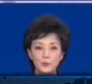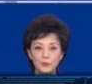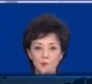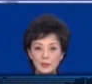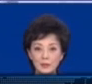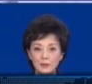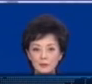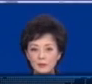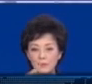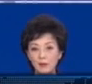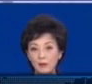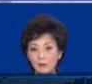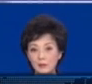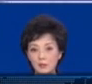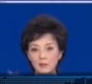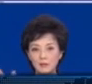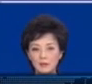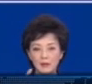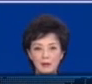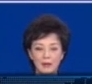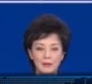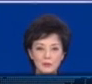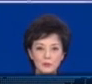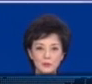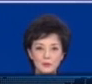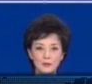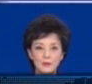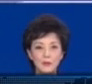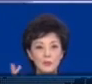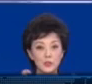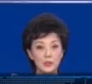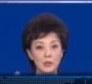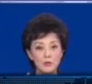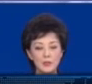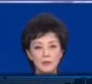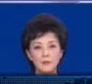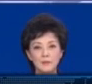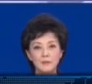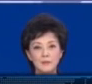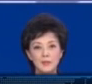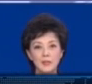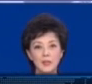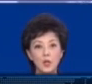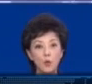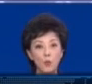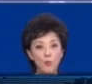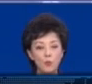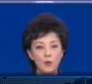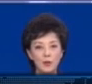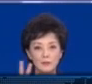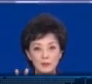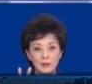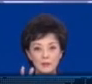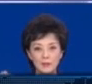Wuhan City, for each day, we need 3,000 hospital beds to receive these patients. I think this is a big challenge, not only